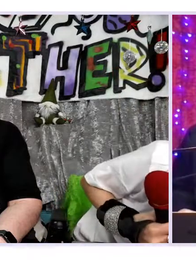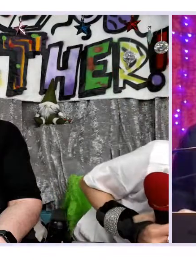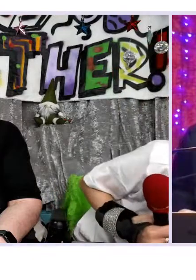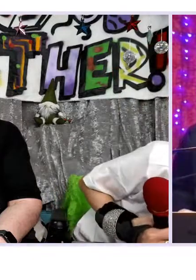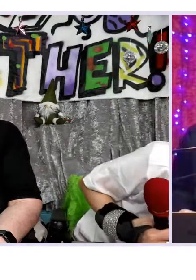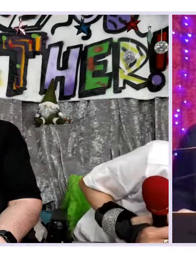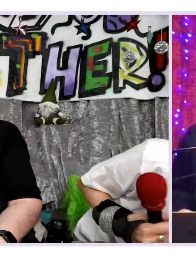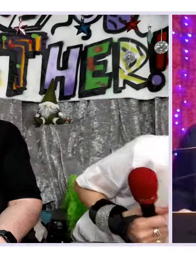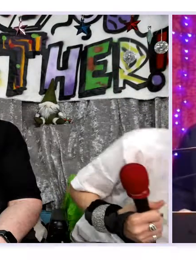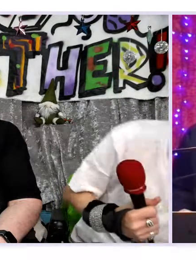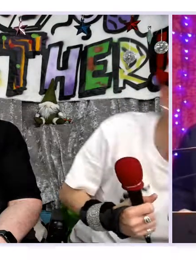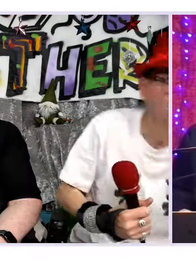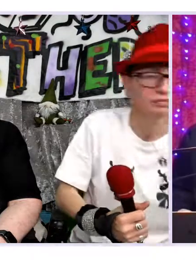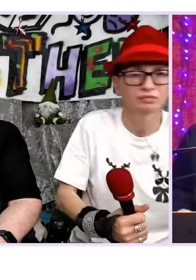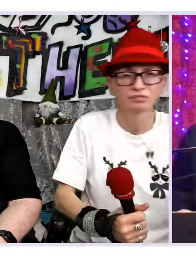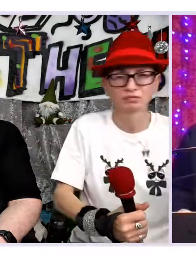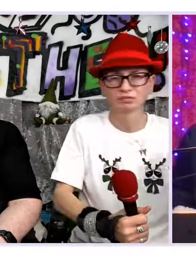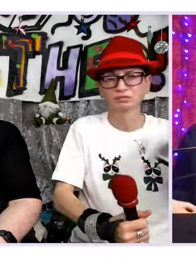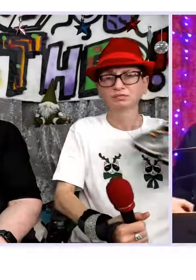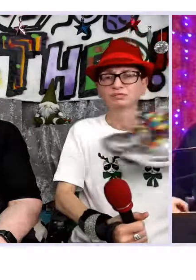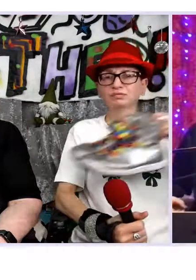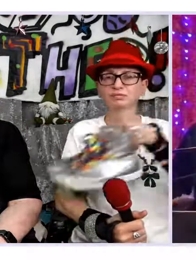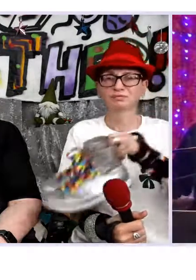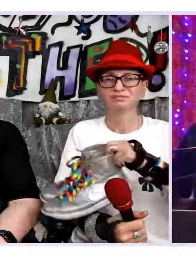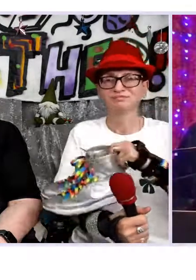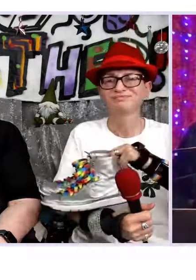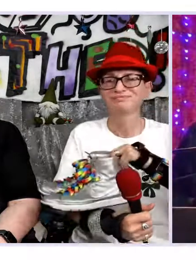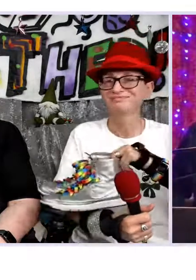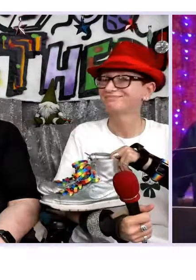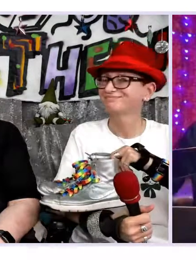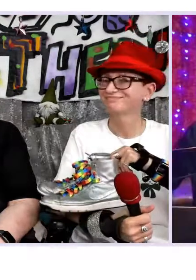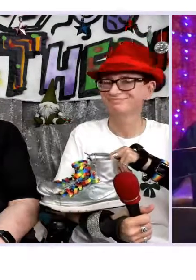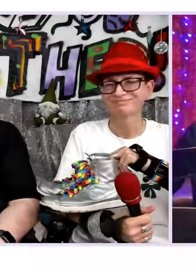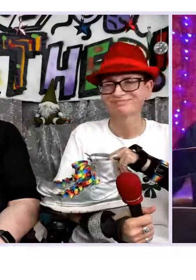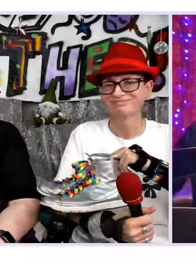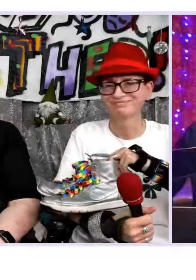Day, which was a kind of interview with two